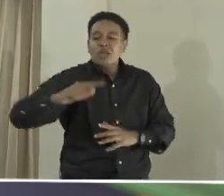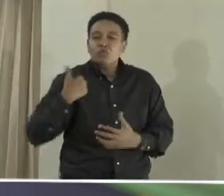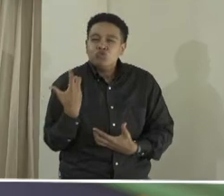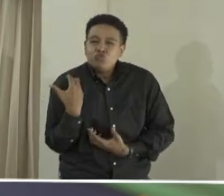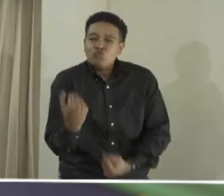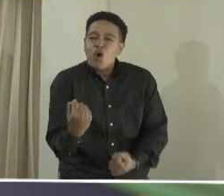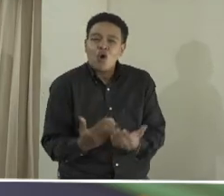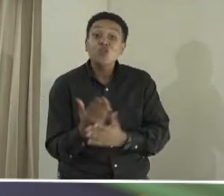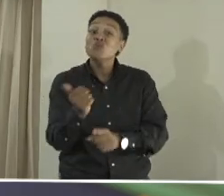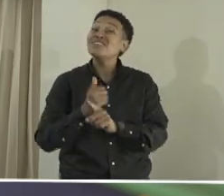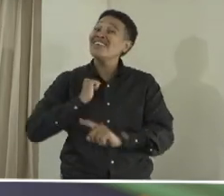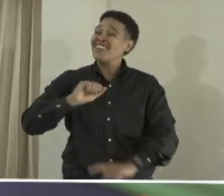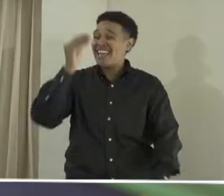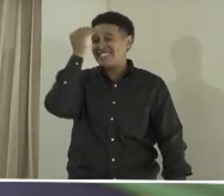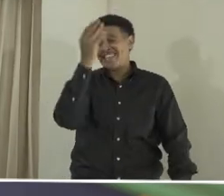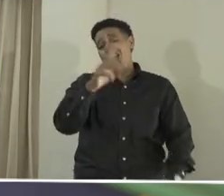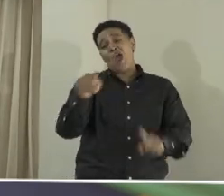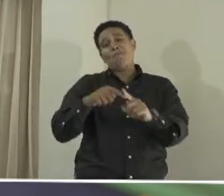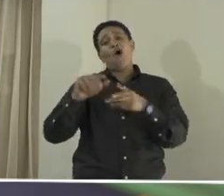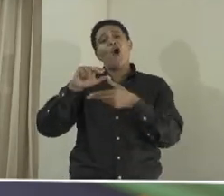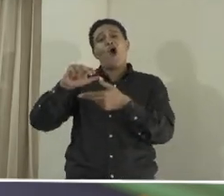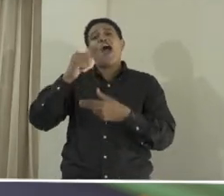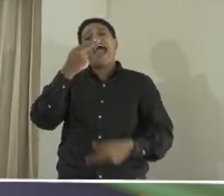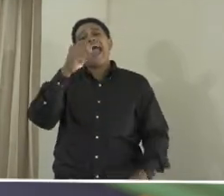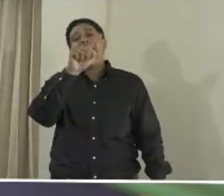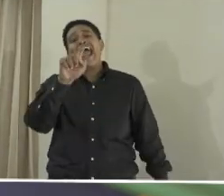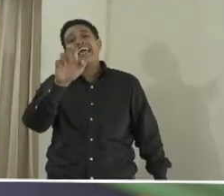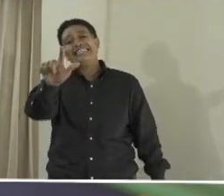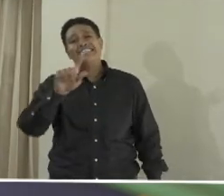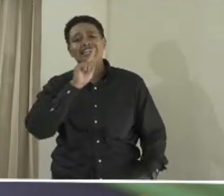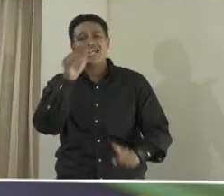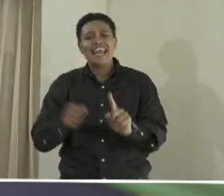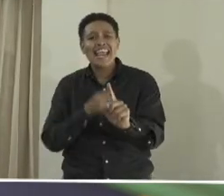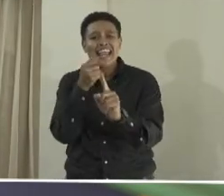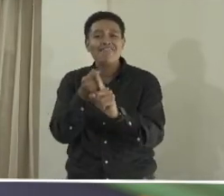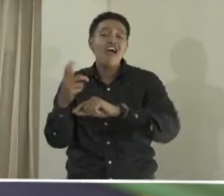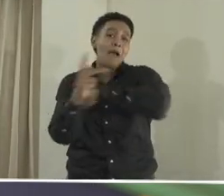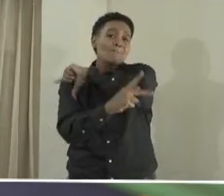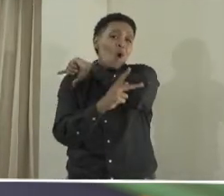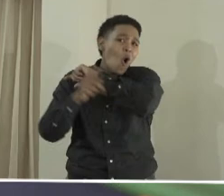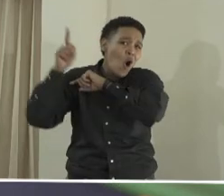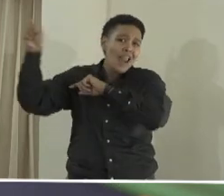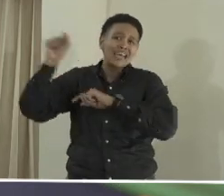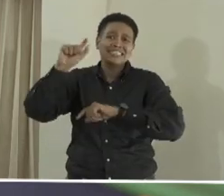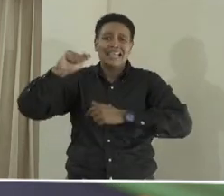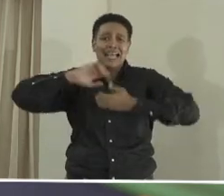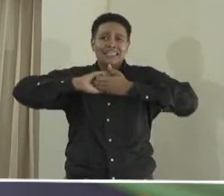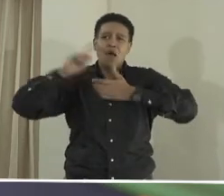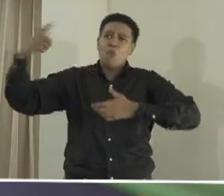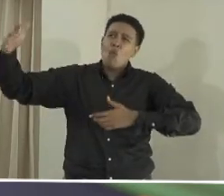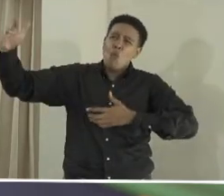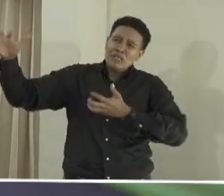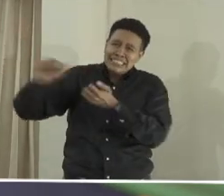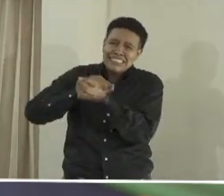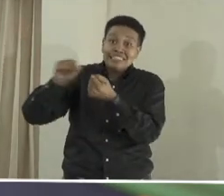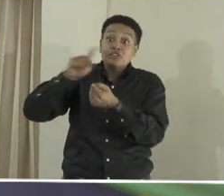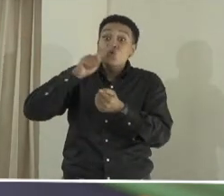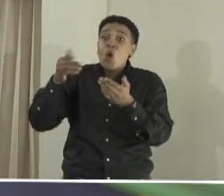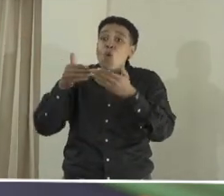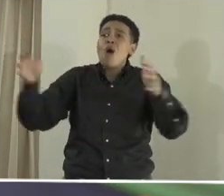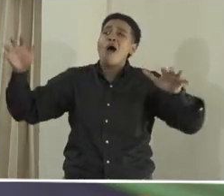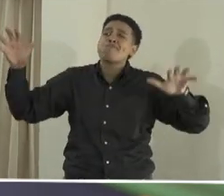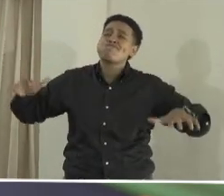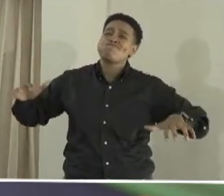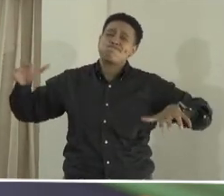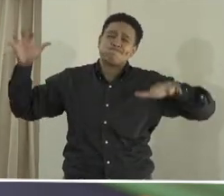strong. Can I tell you about Hurricane Hazel? It affected Portland and St. Thomas. There were widespread